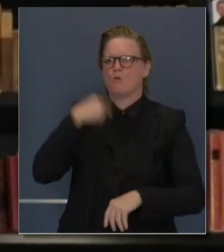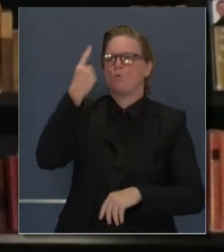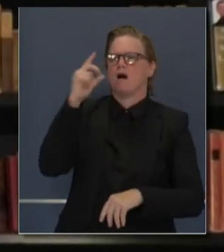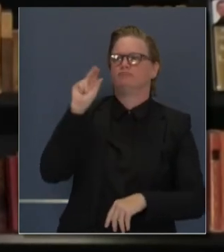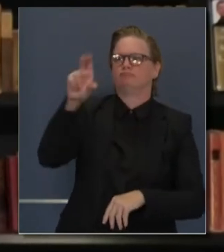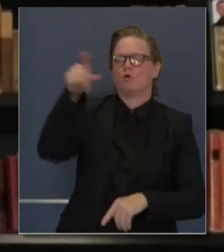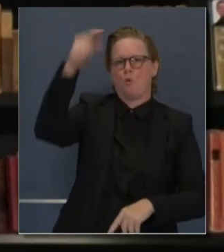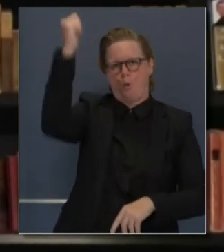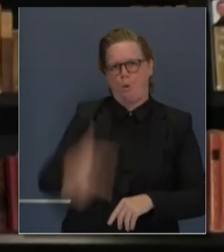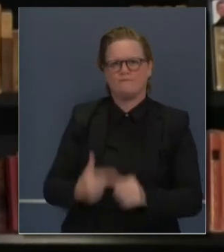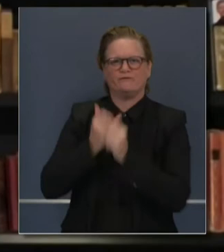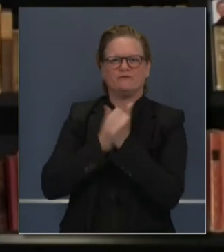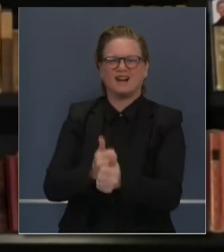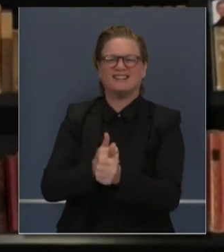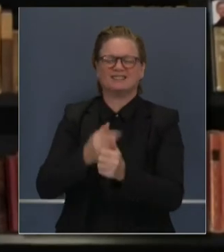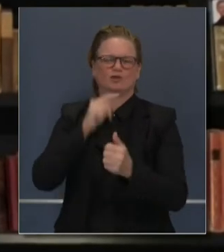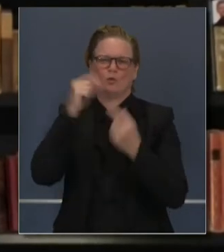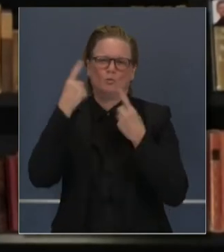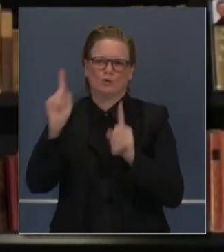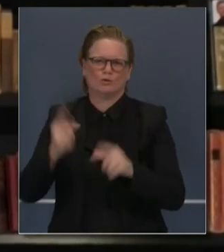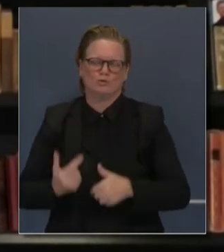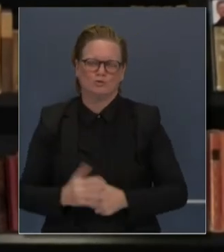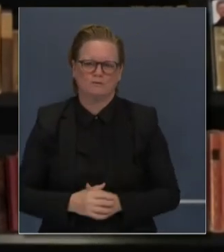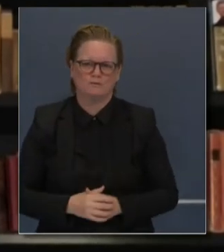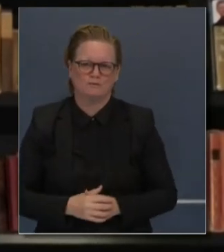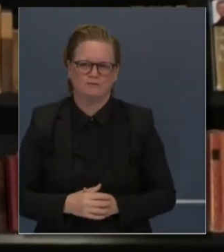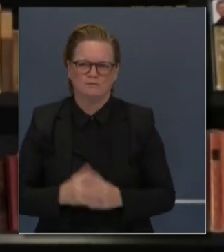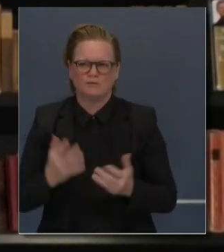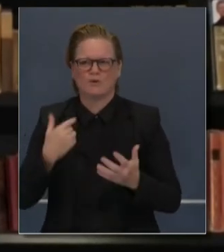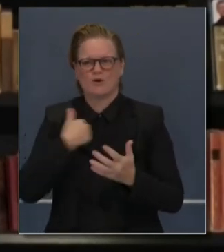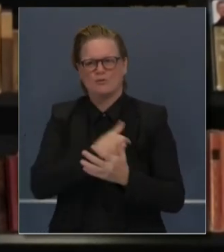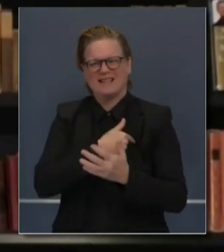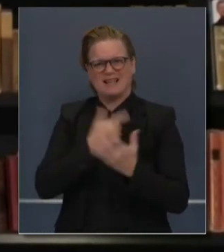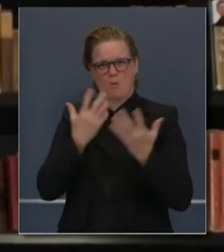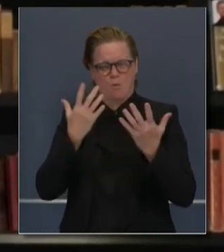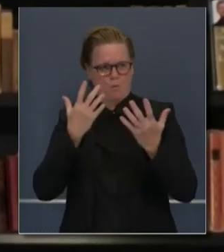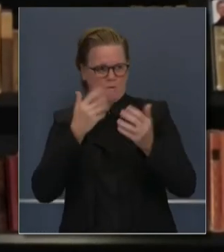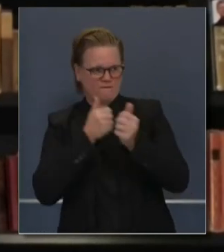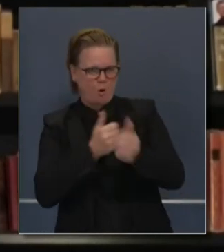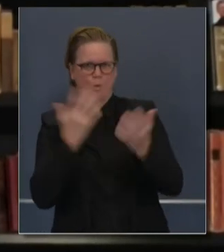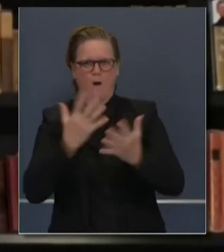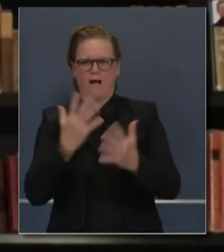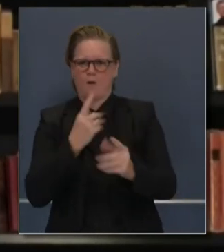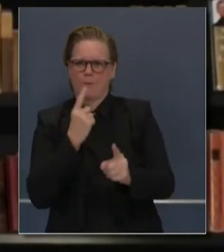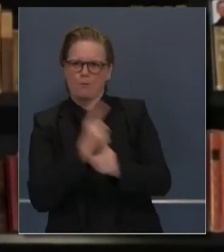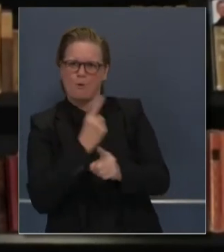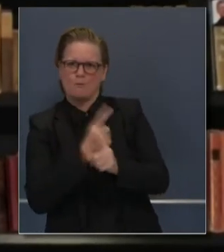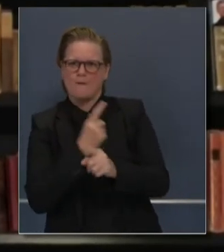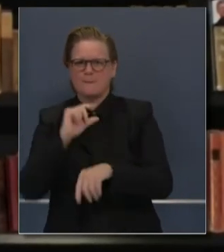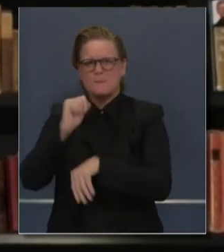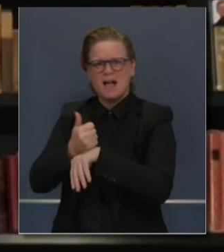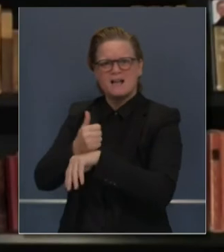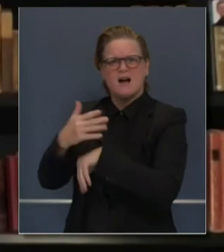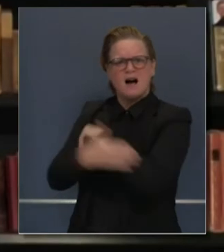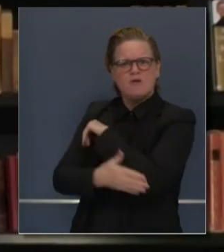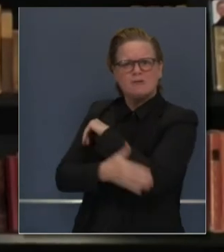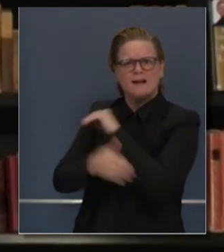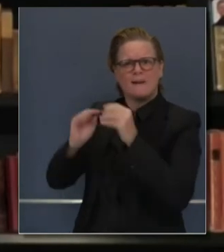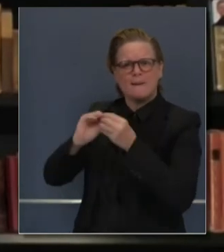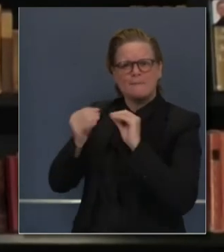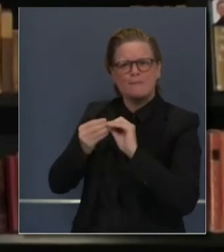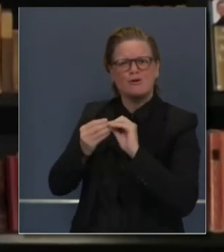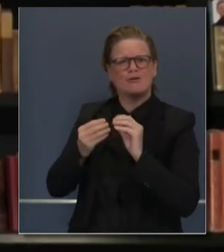land where we think is appropriate based upon these projections that we are making public today.